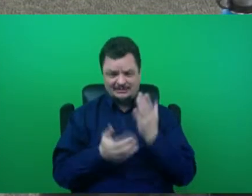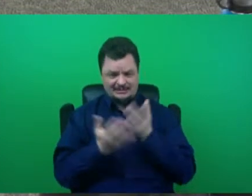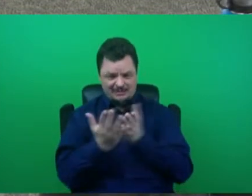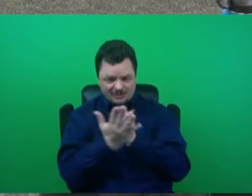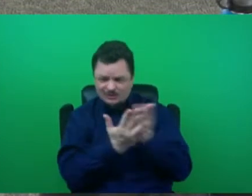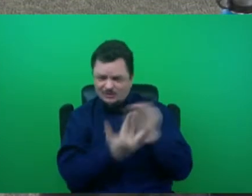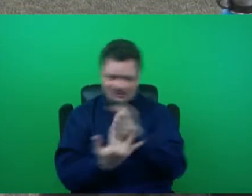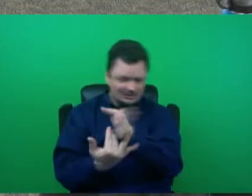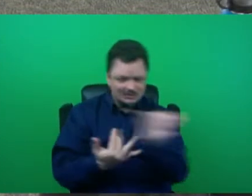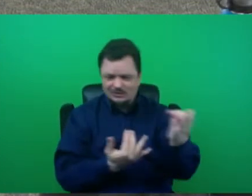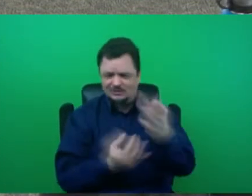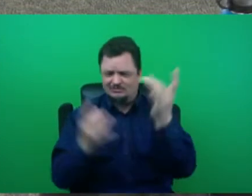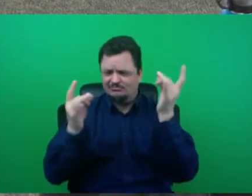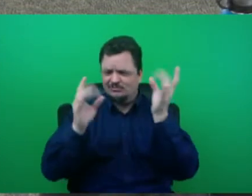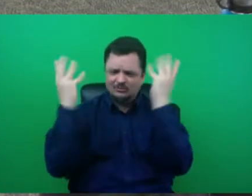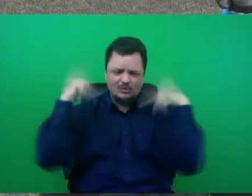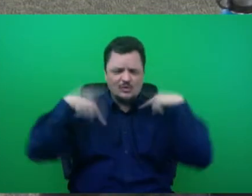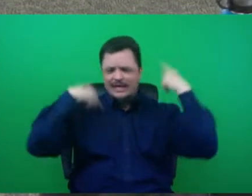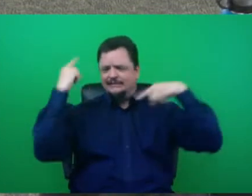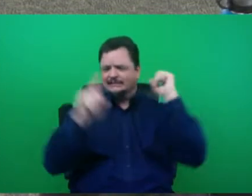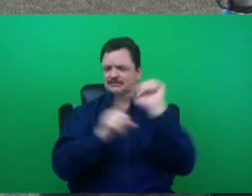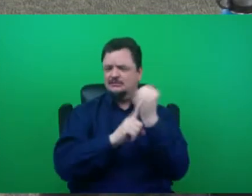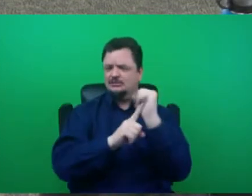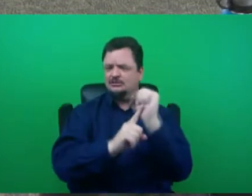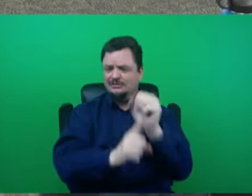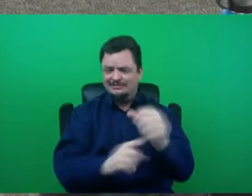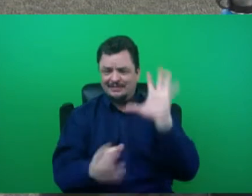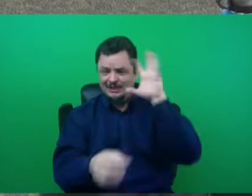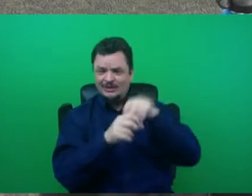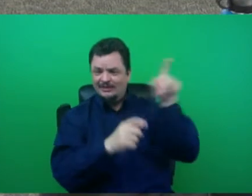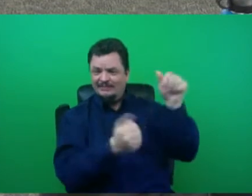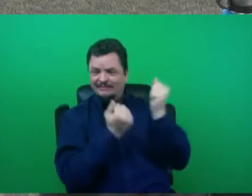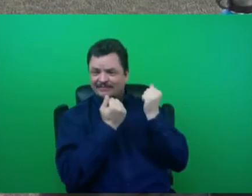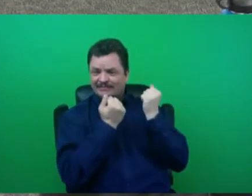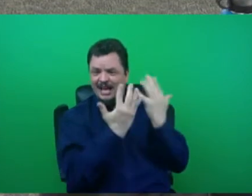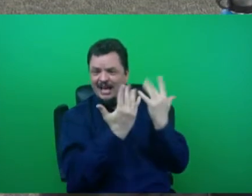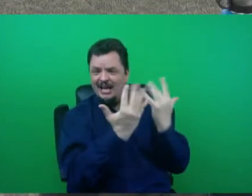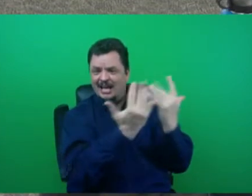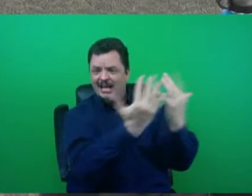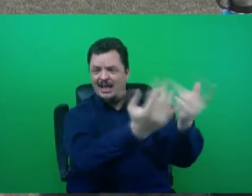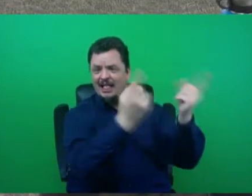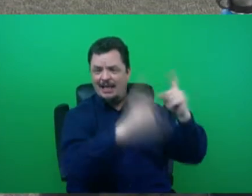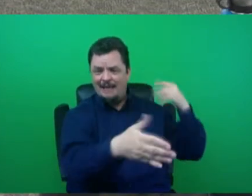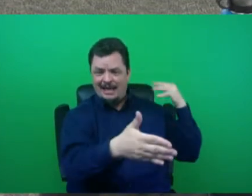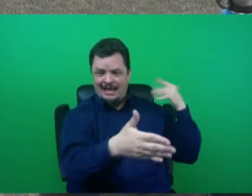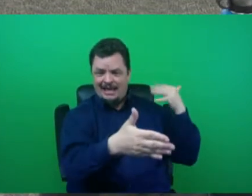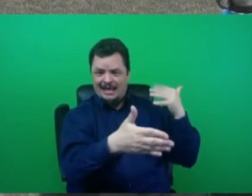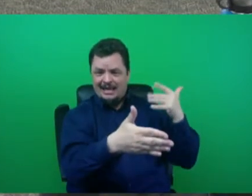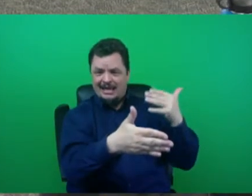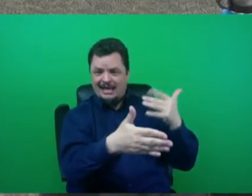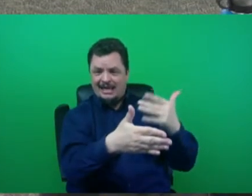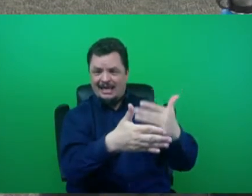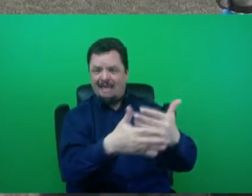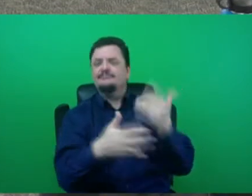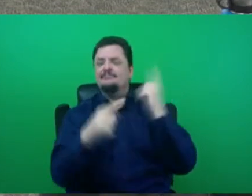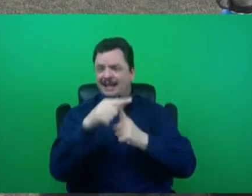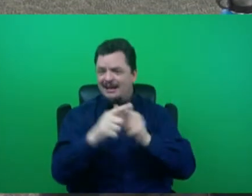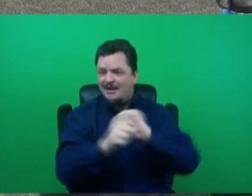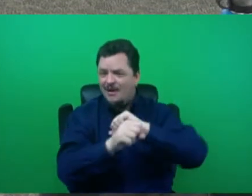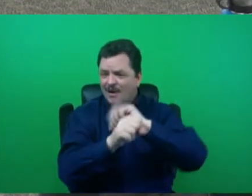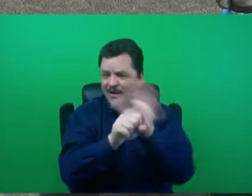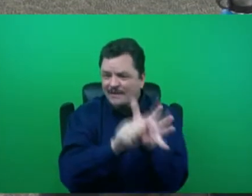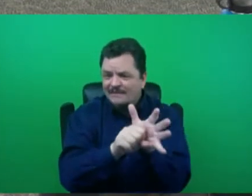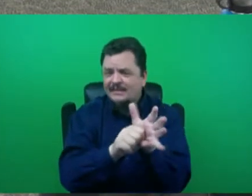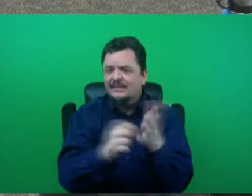fire up until this COVID pandemic. And then the second thing, and that was sort of mentioned, is I'd hope that you please